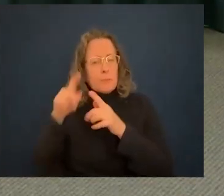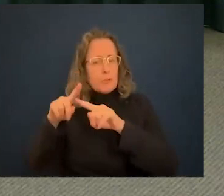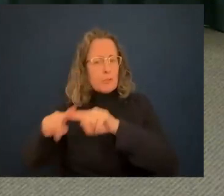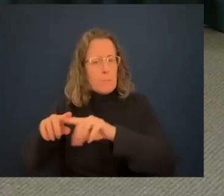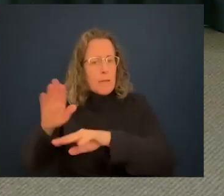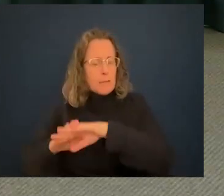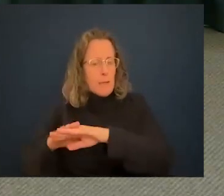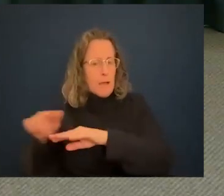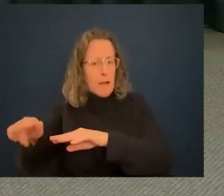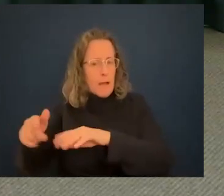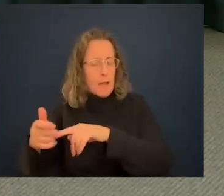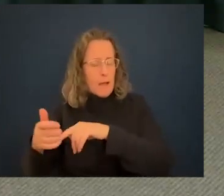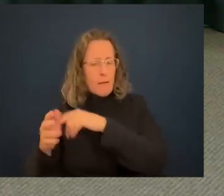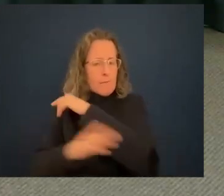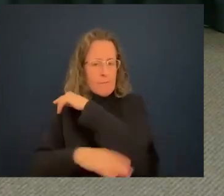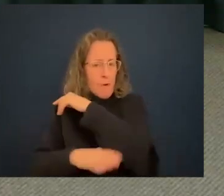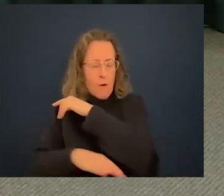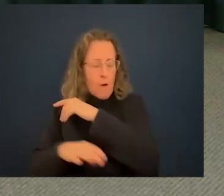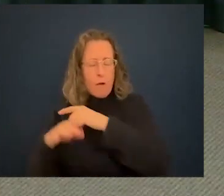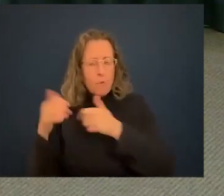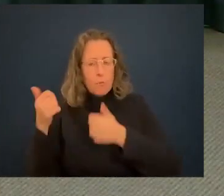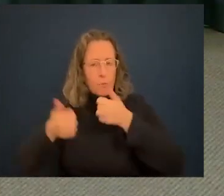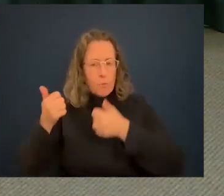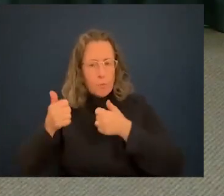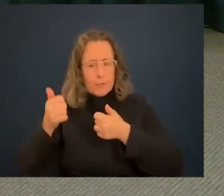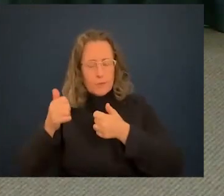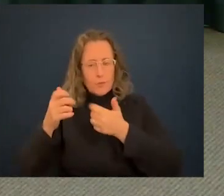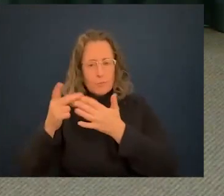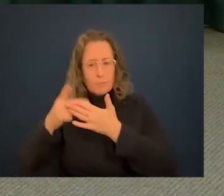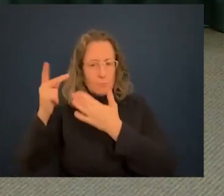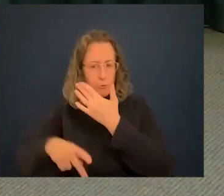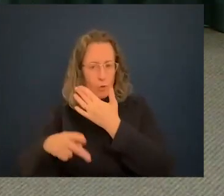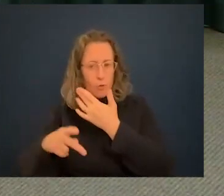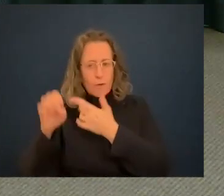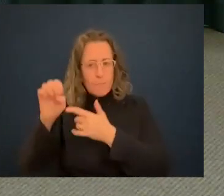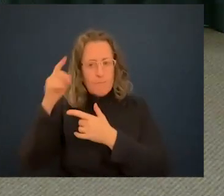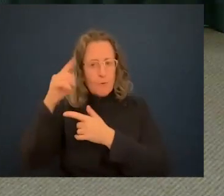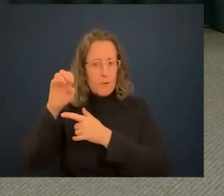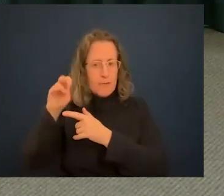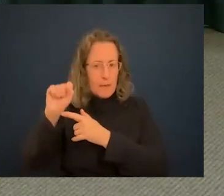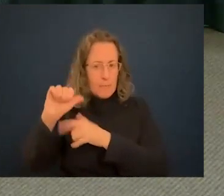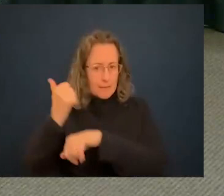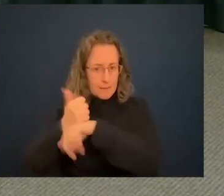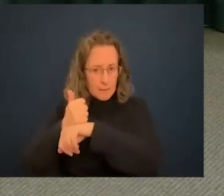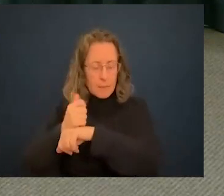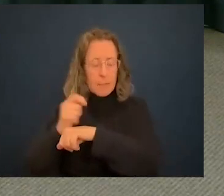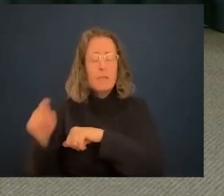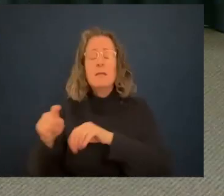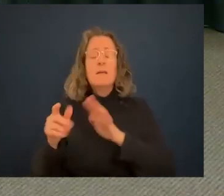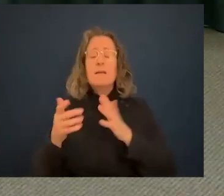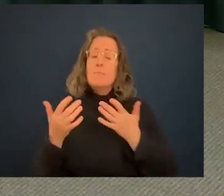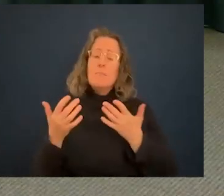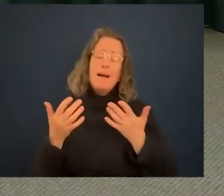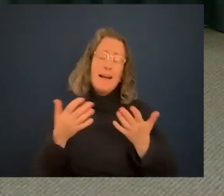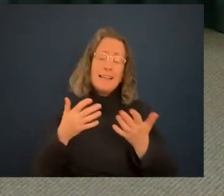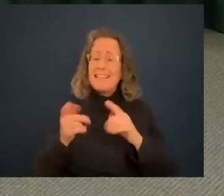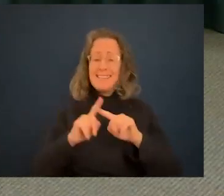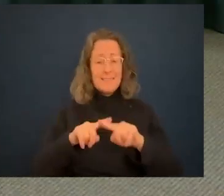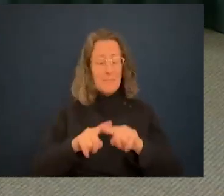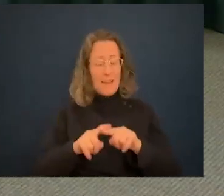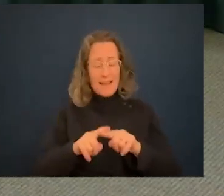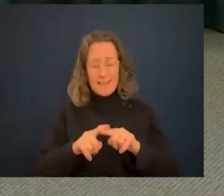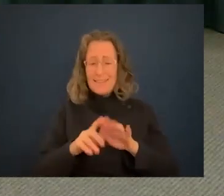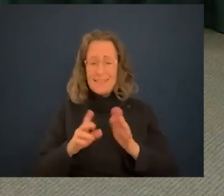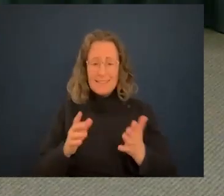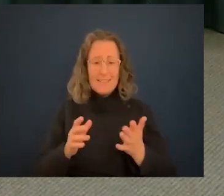gonna need it no matter what so that's a reoccurring cost which maybe should come from just the general fund and and so but in 300 000 is